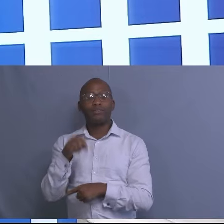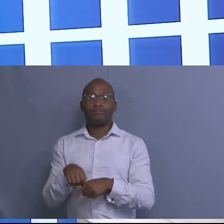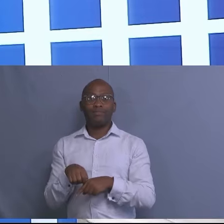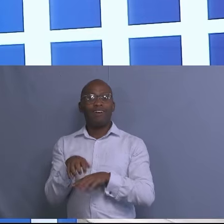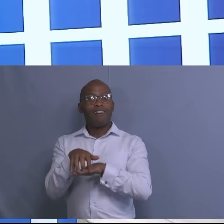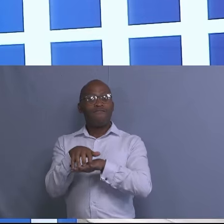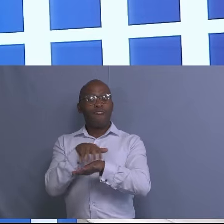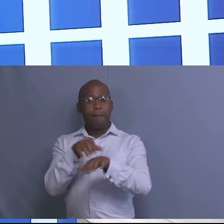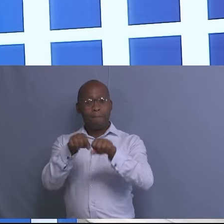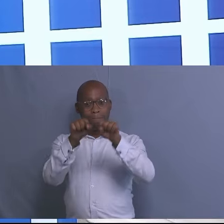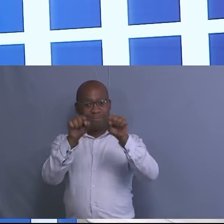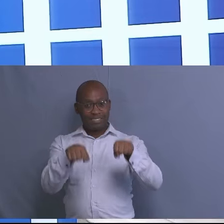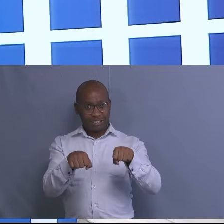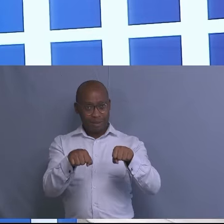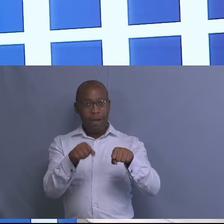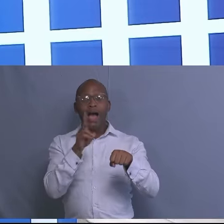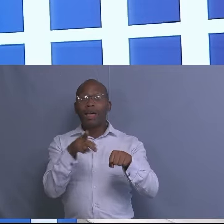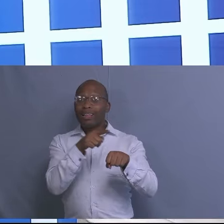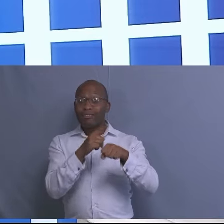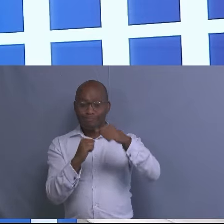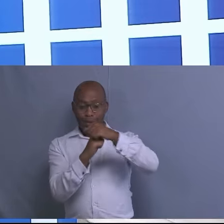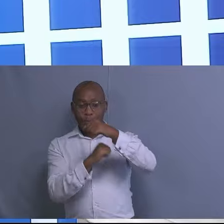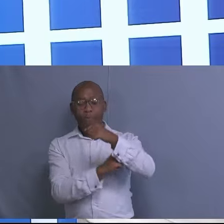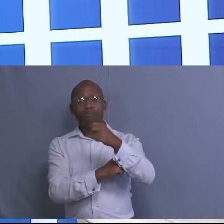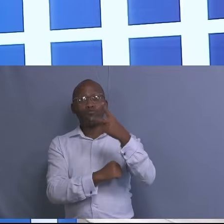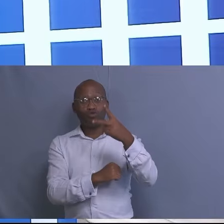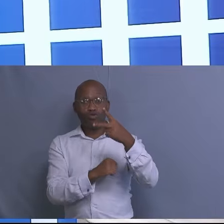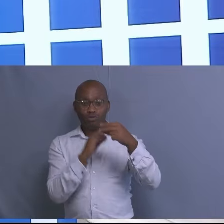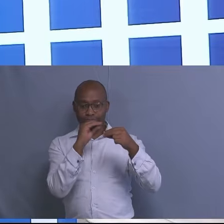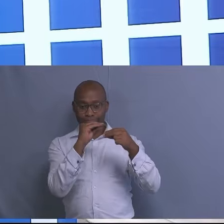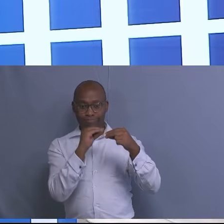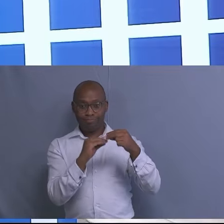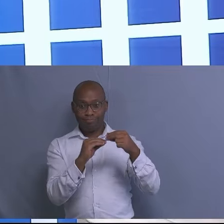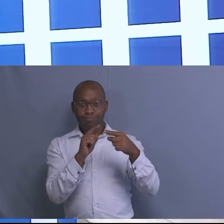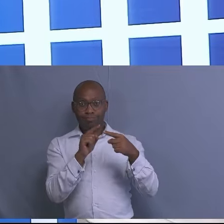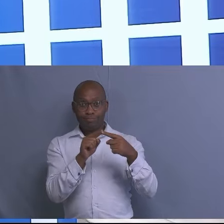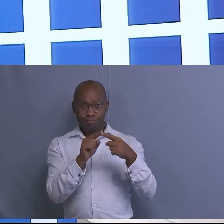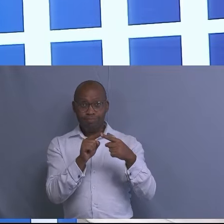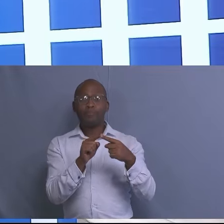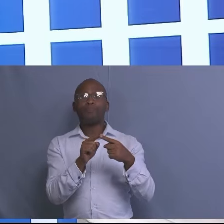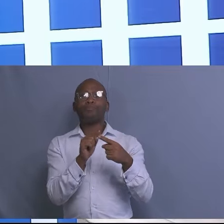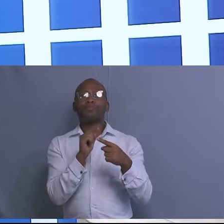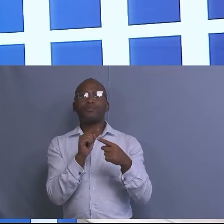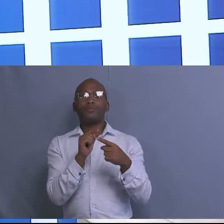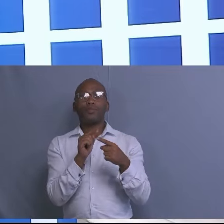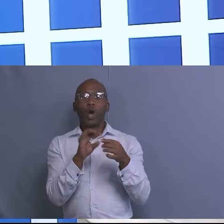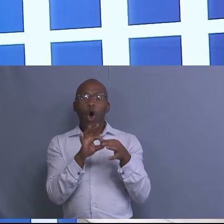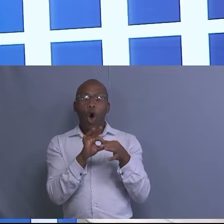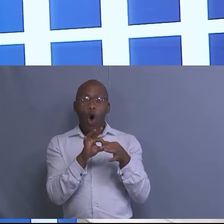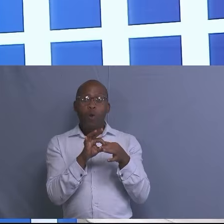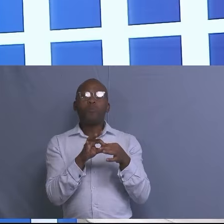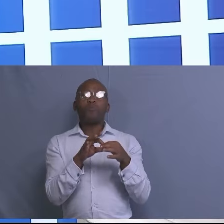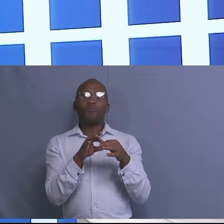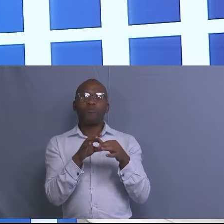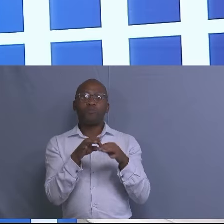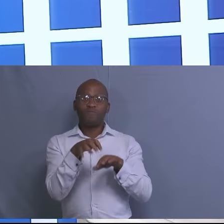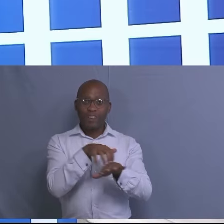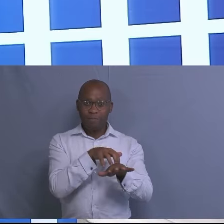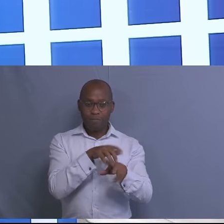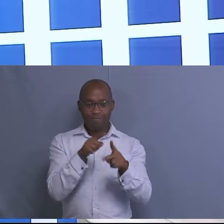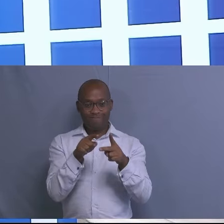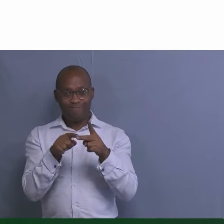have 2 subheadings, that is subsistence farming and commercial farming. Number 2 will be farming